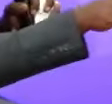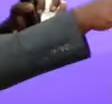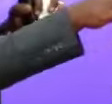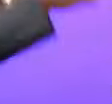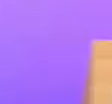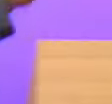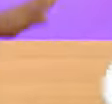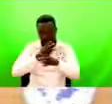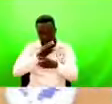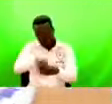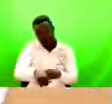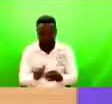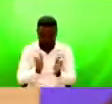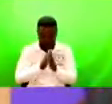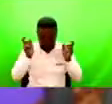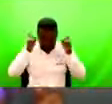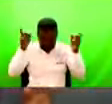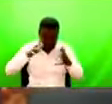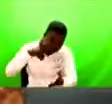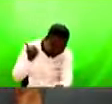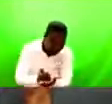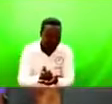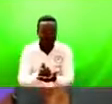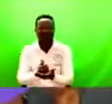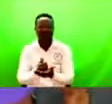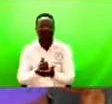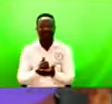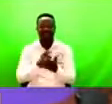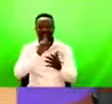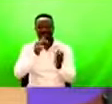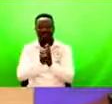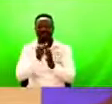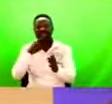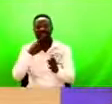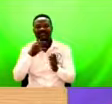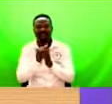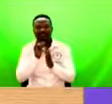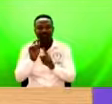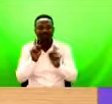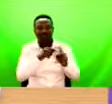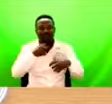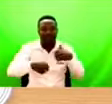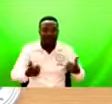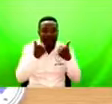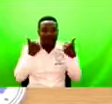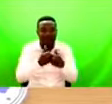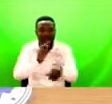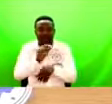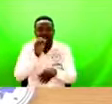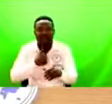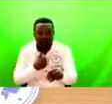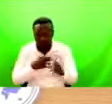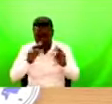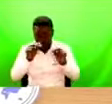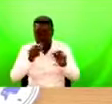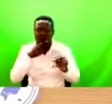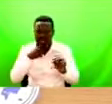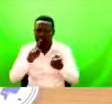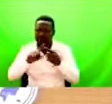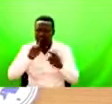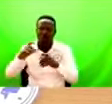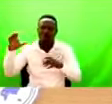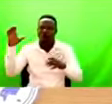world. Hallelujah. Oh, we are not saying that we will not go through challenges in ministry. But the heat of